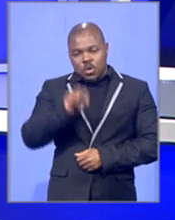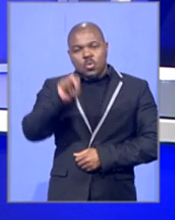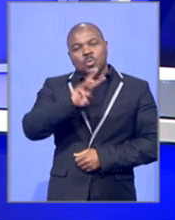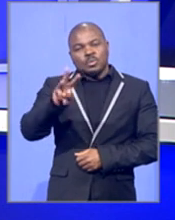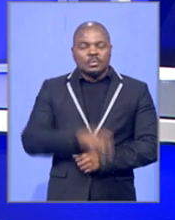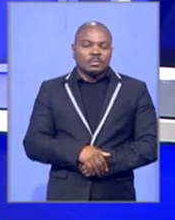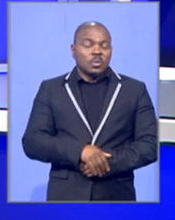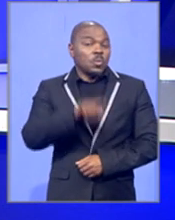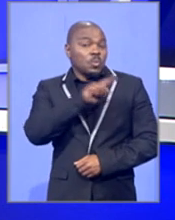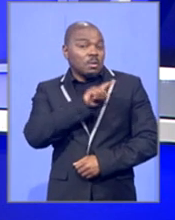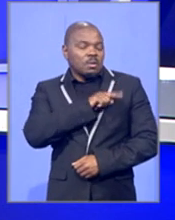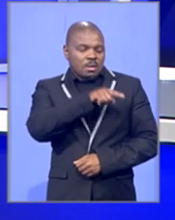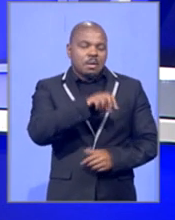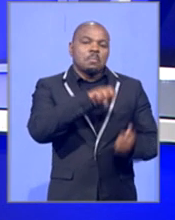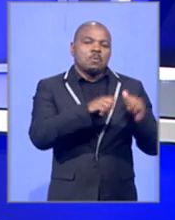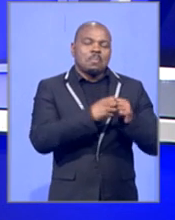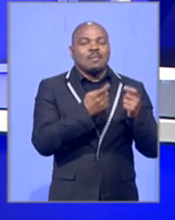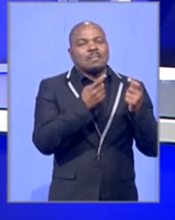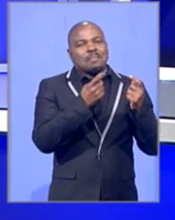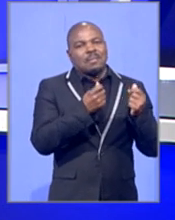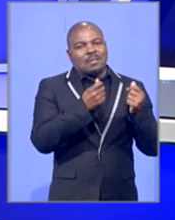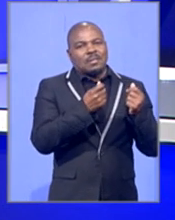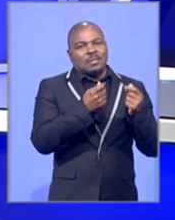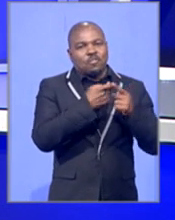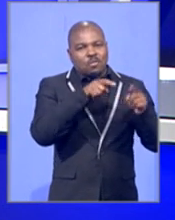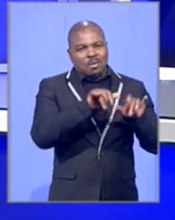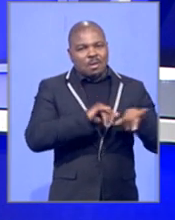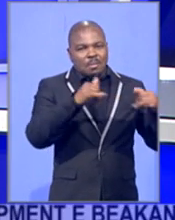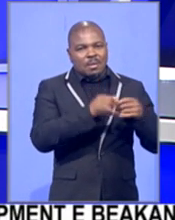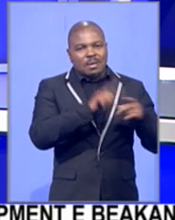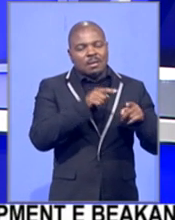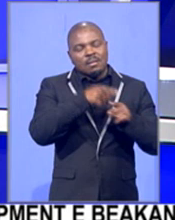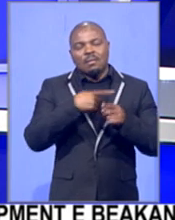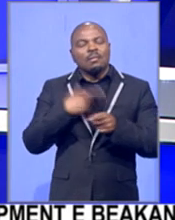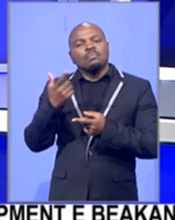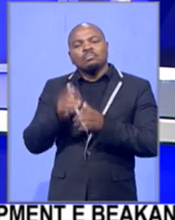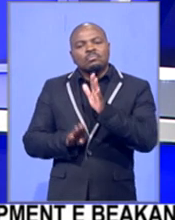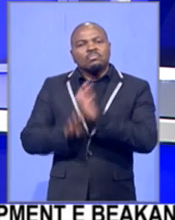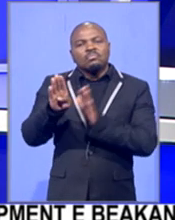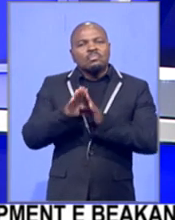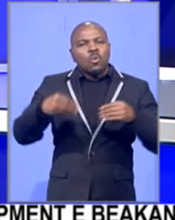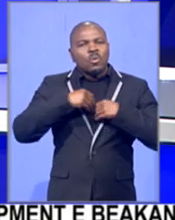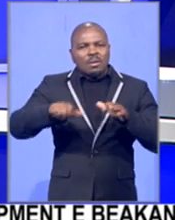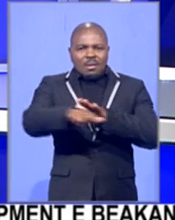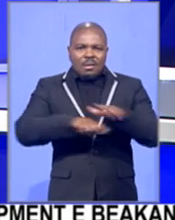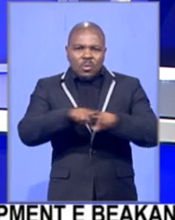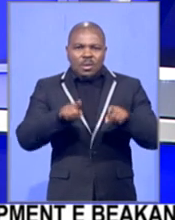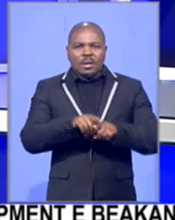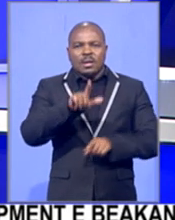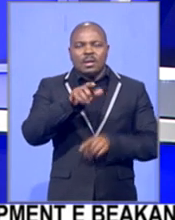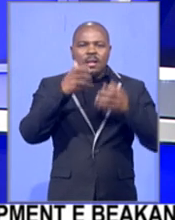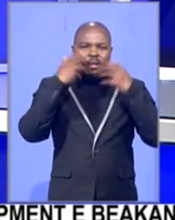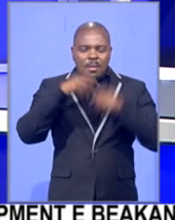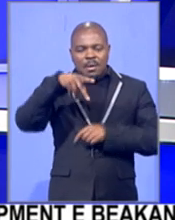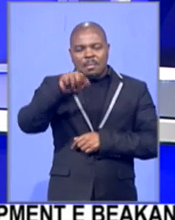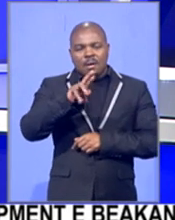Northwest. Se ka lebaka la mathata a ditšhelete a kampani le go palelwa go tlabolola karolo ye nngwe ya Leopard Park Estate